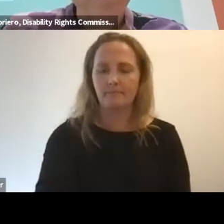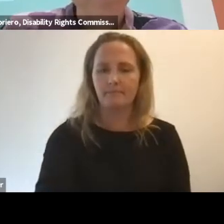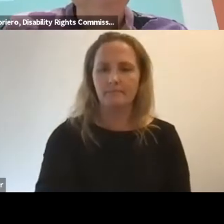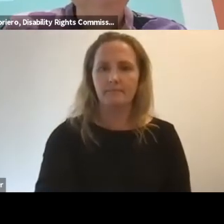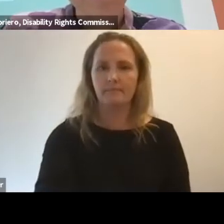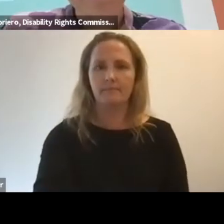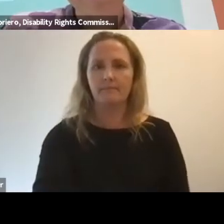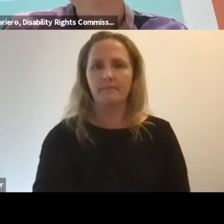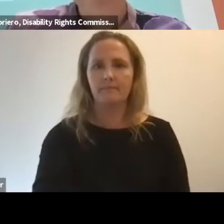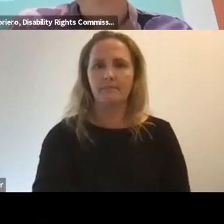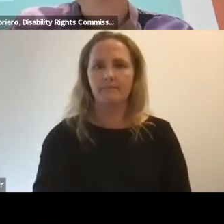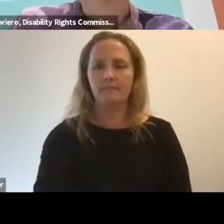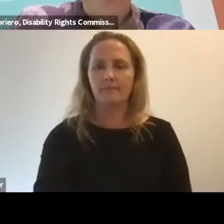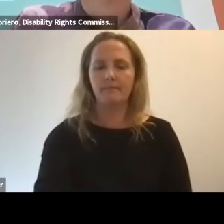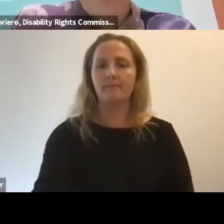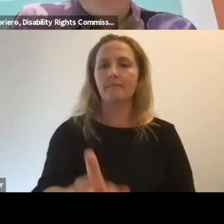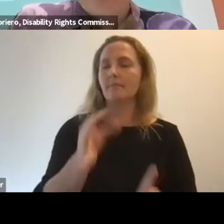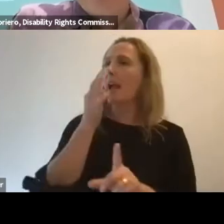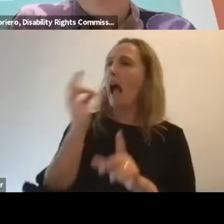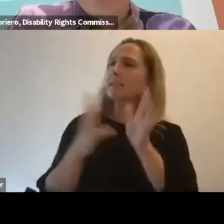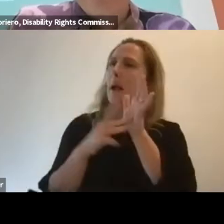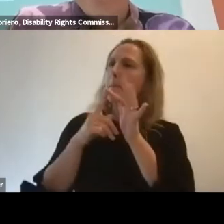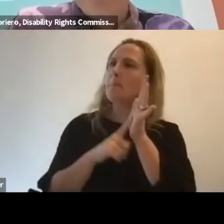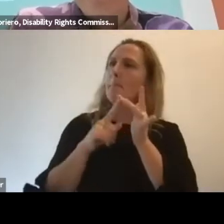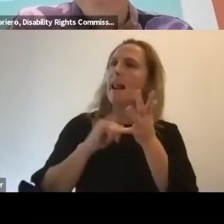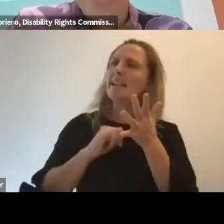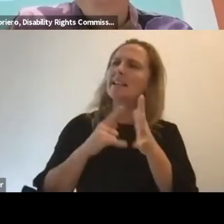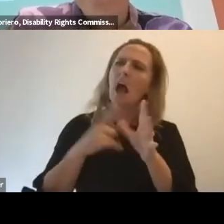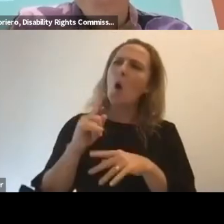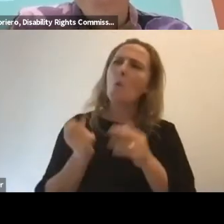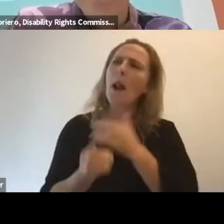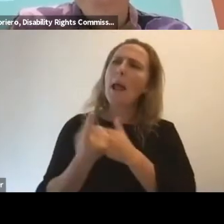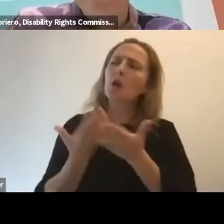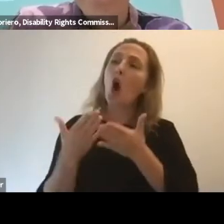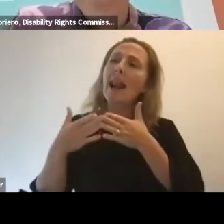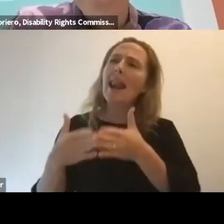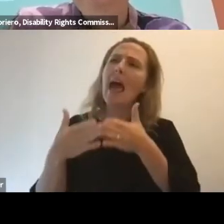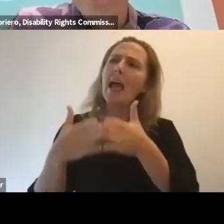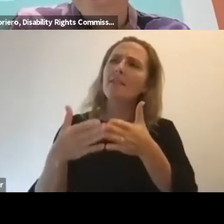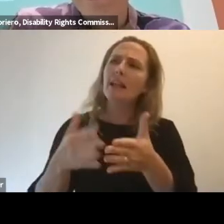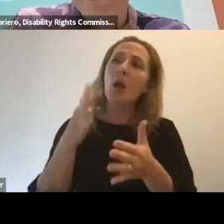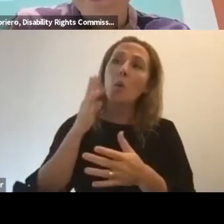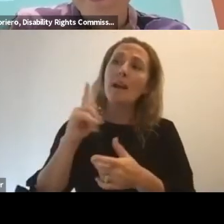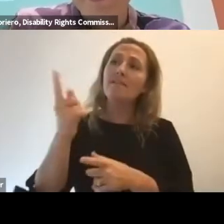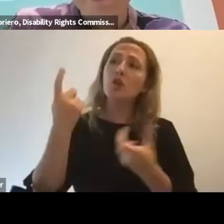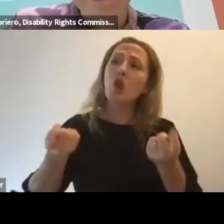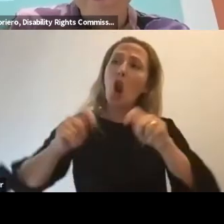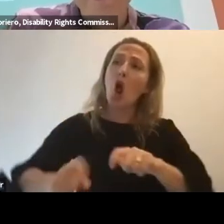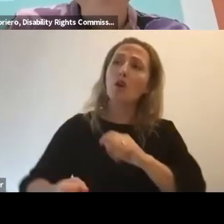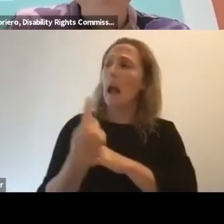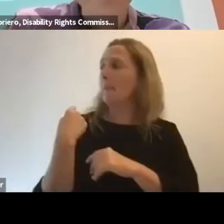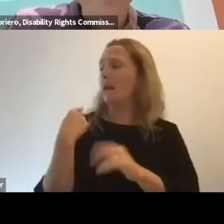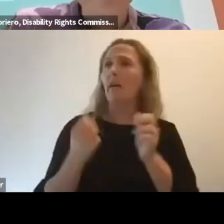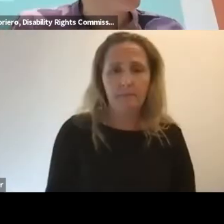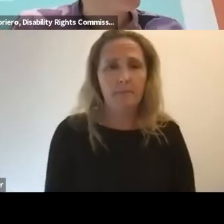tell us what happened for you on the naval base when the first lockdown happened in March. There wasn't a lot of warning.